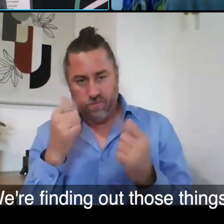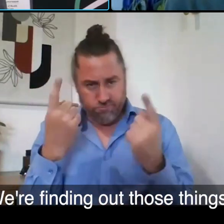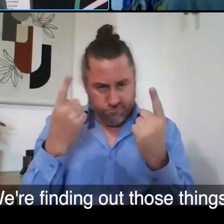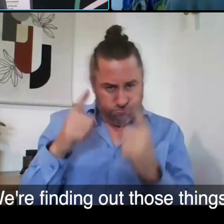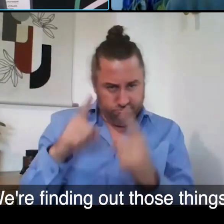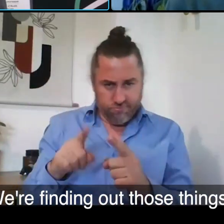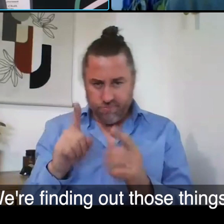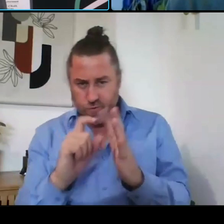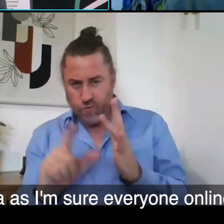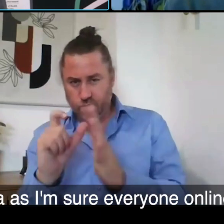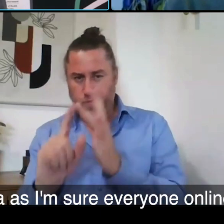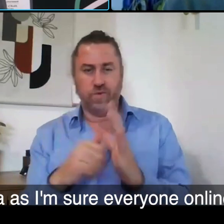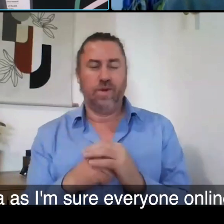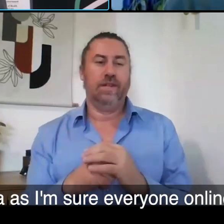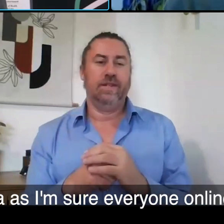things.